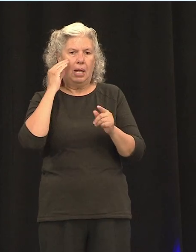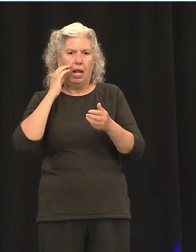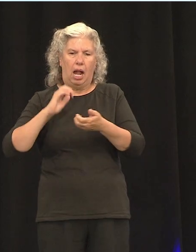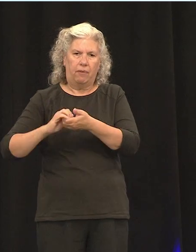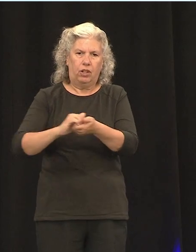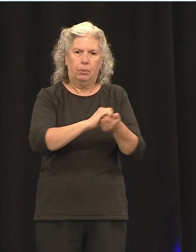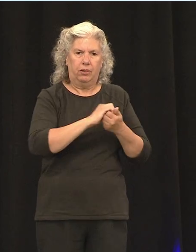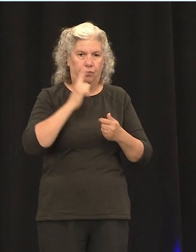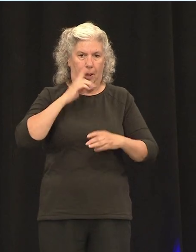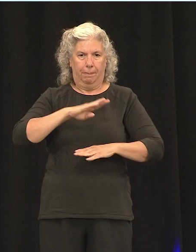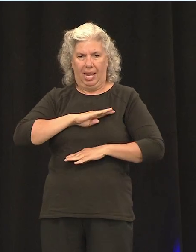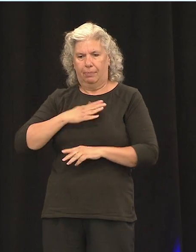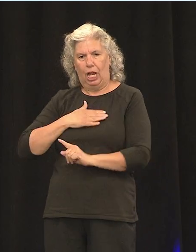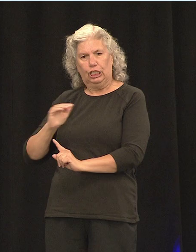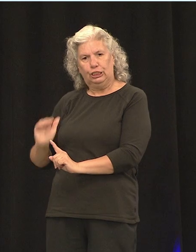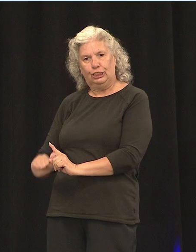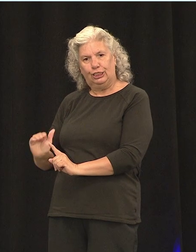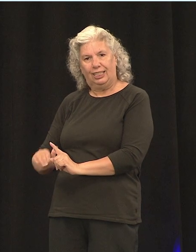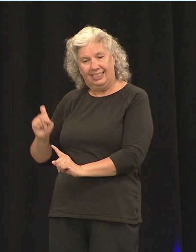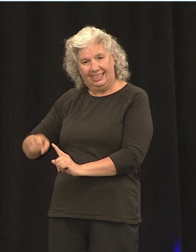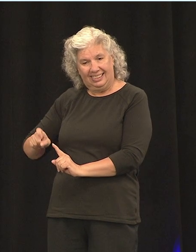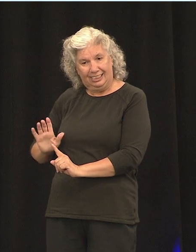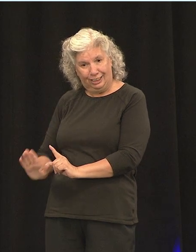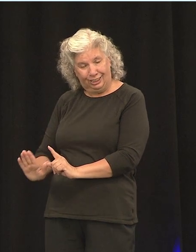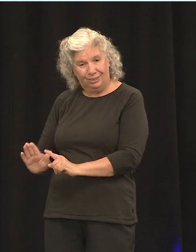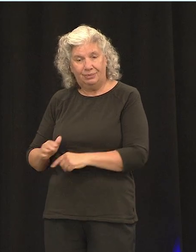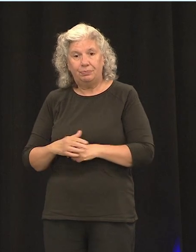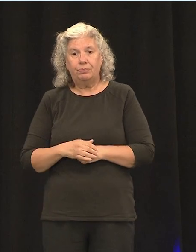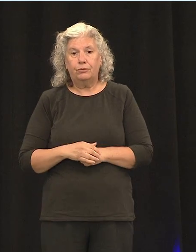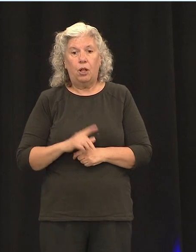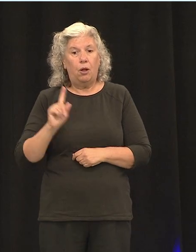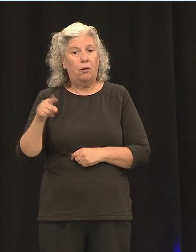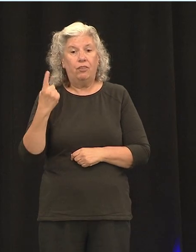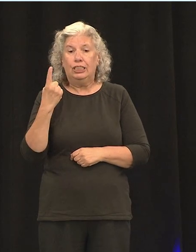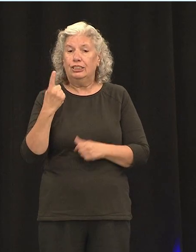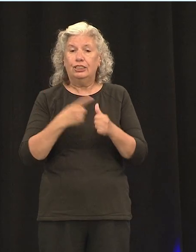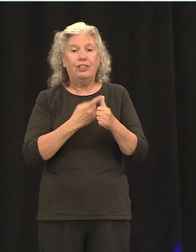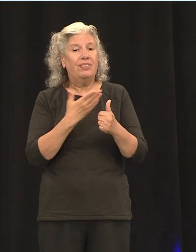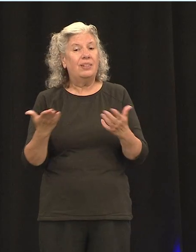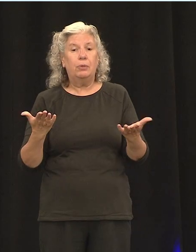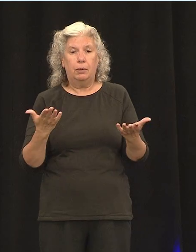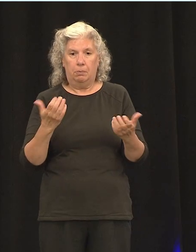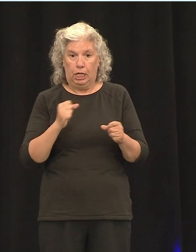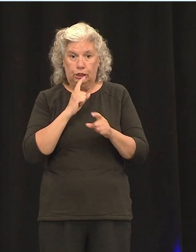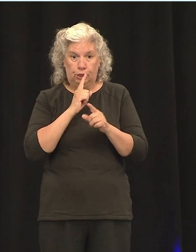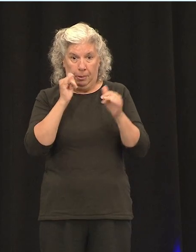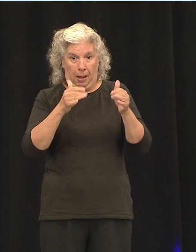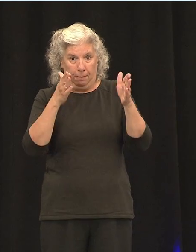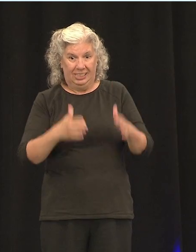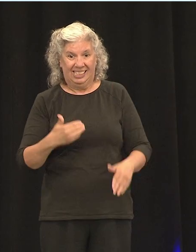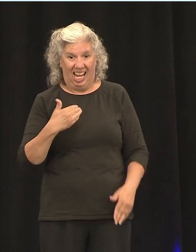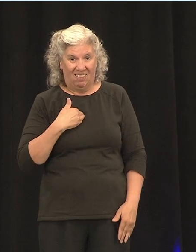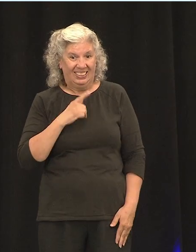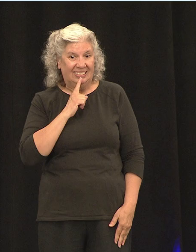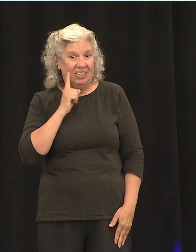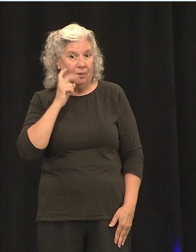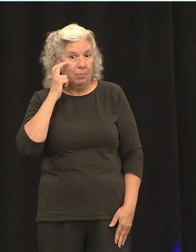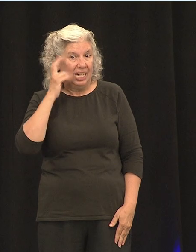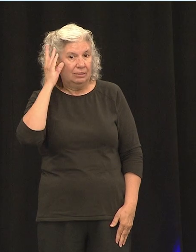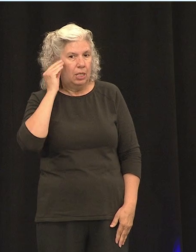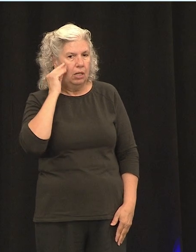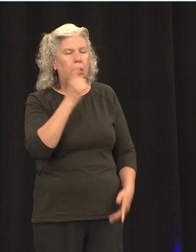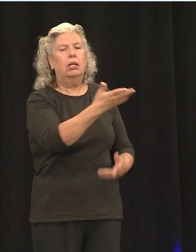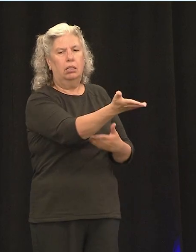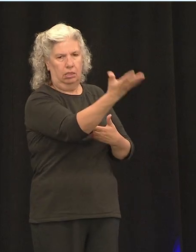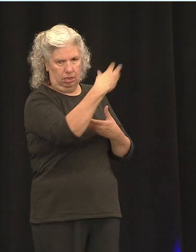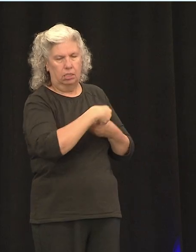really important is to ensure that somebody with deafblind experience is on your team, because often you have somebody who understands the hearing